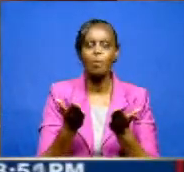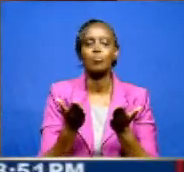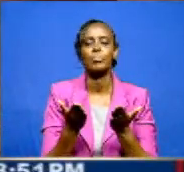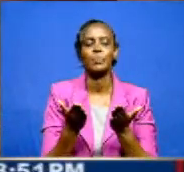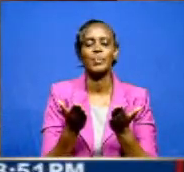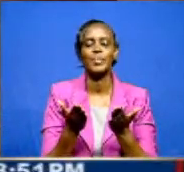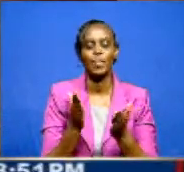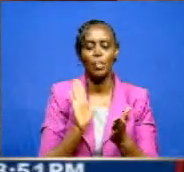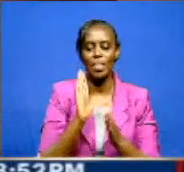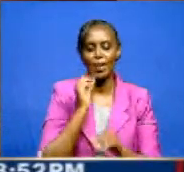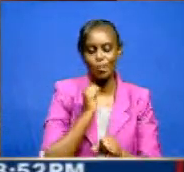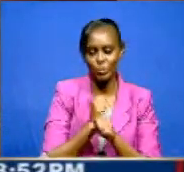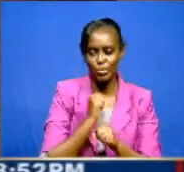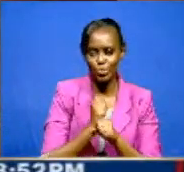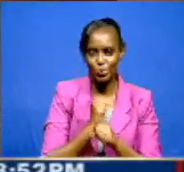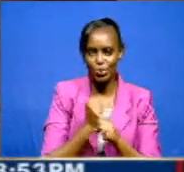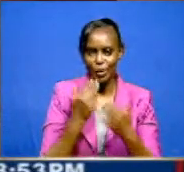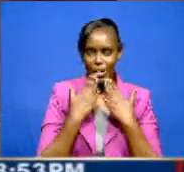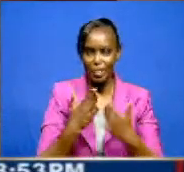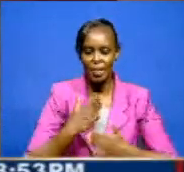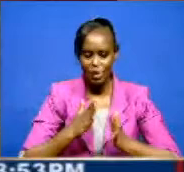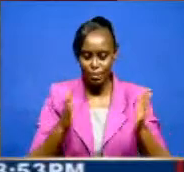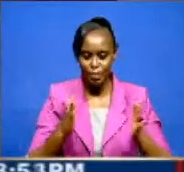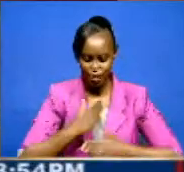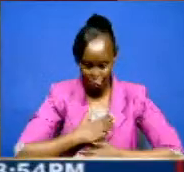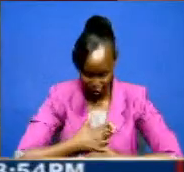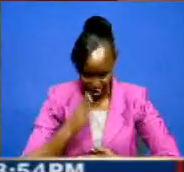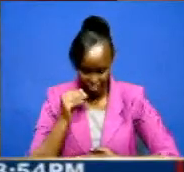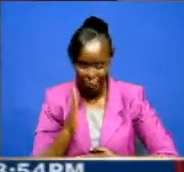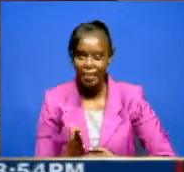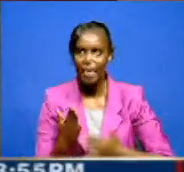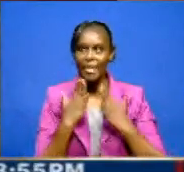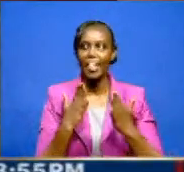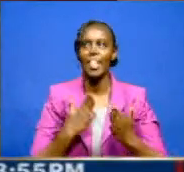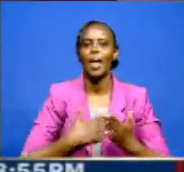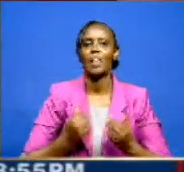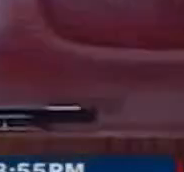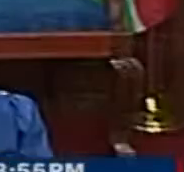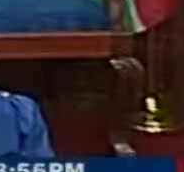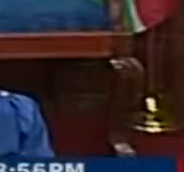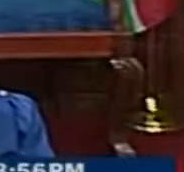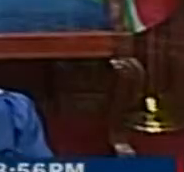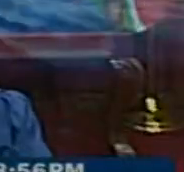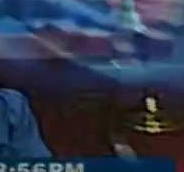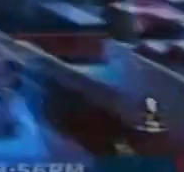what they do. Thank you very much, Mr. Speaker. I beg to support.